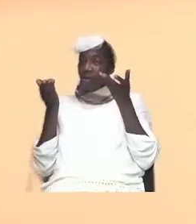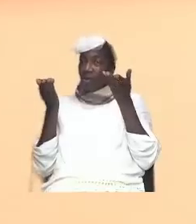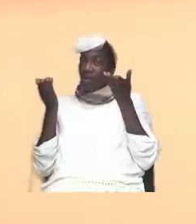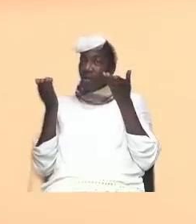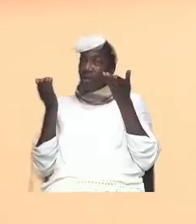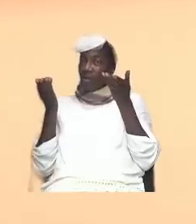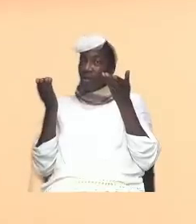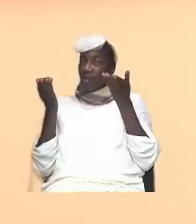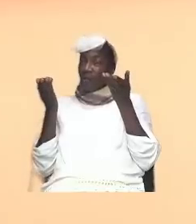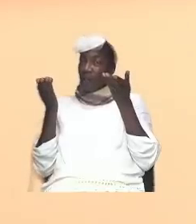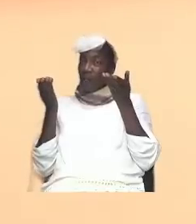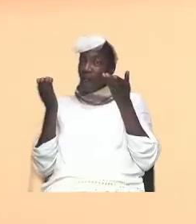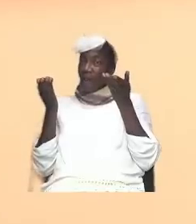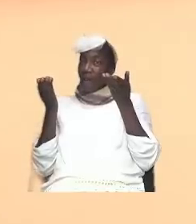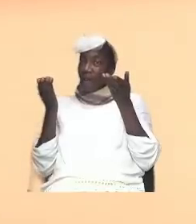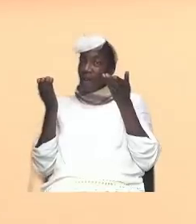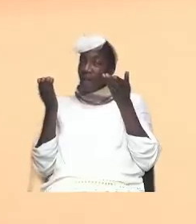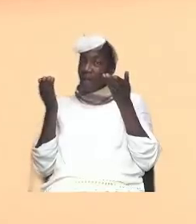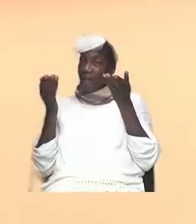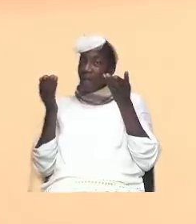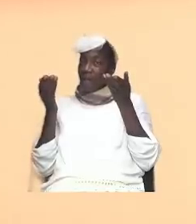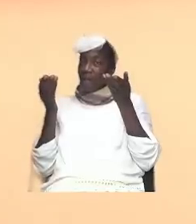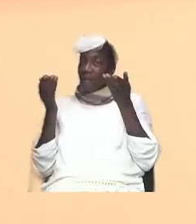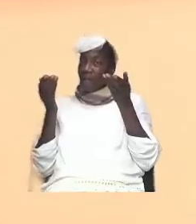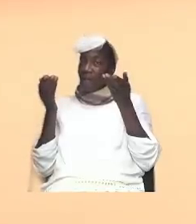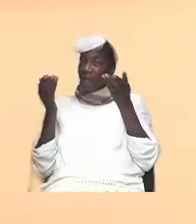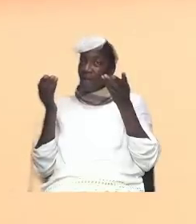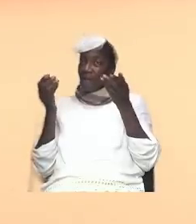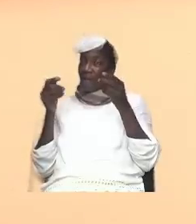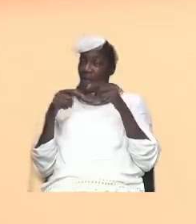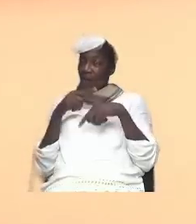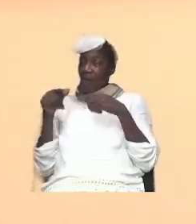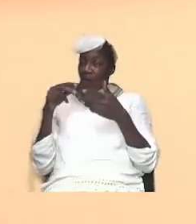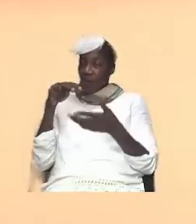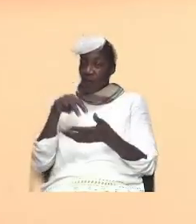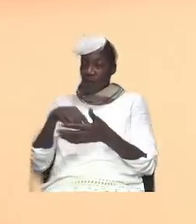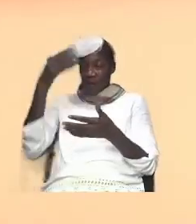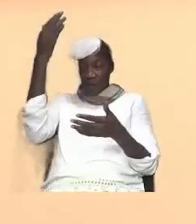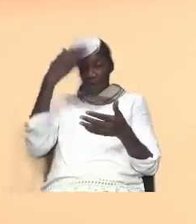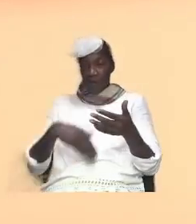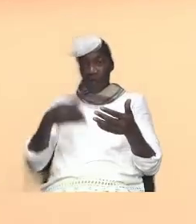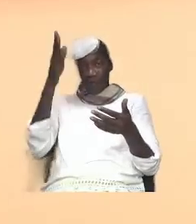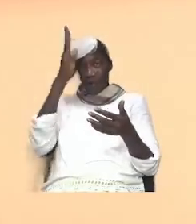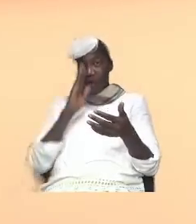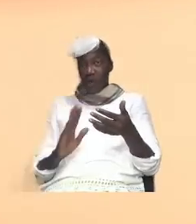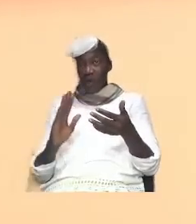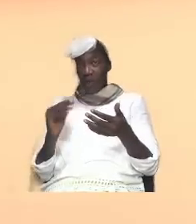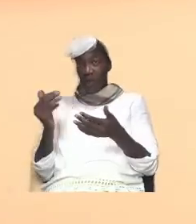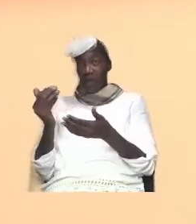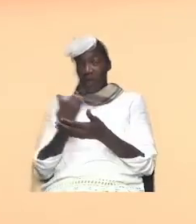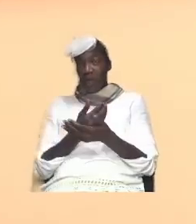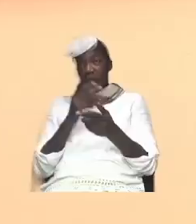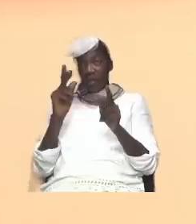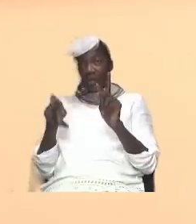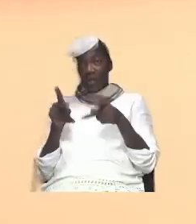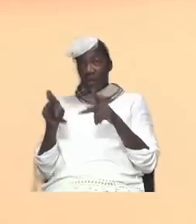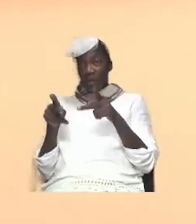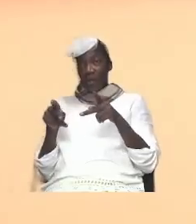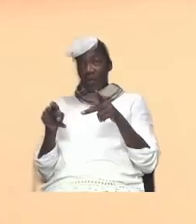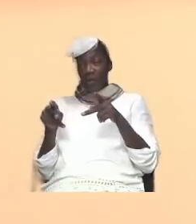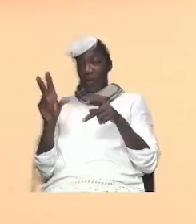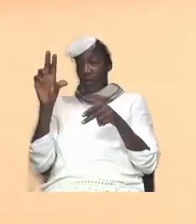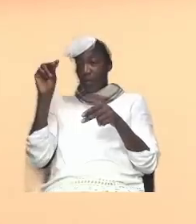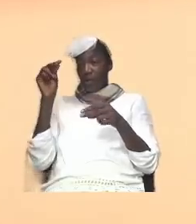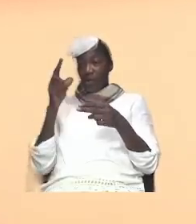And I am convinced that when we stand before God, some people that were no